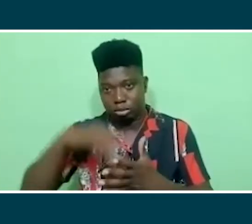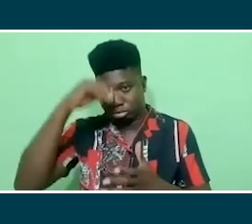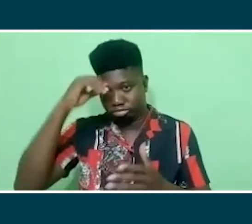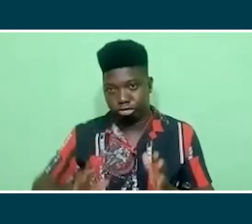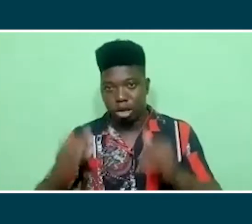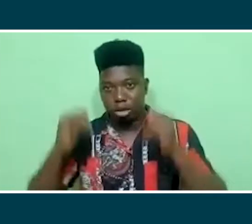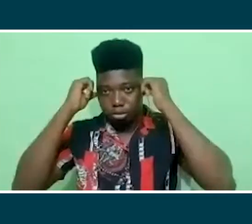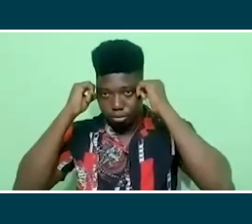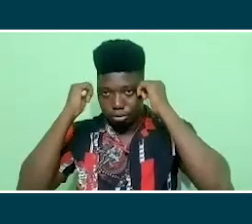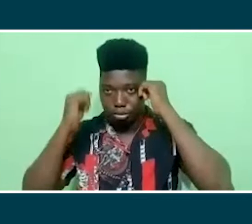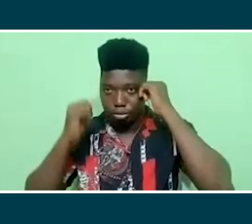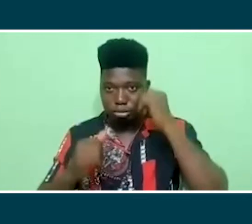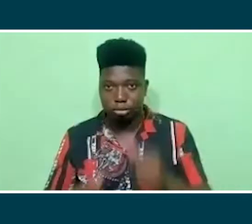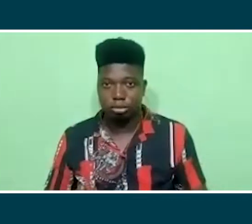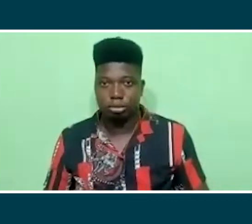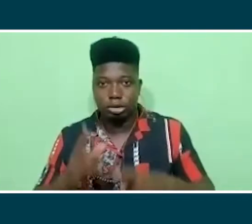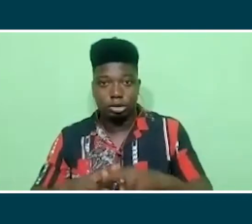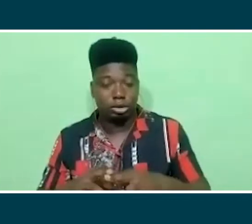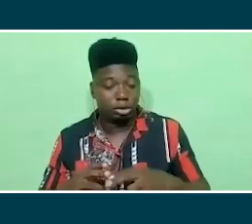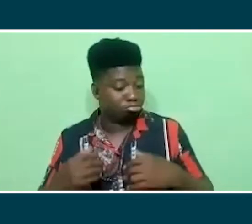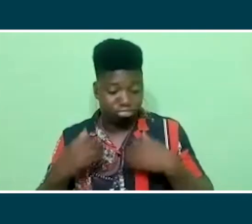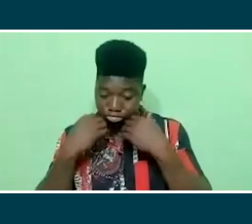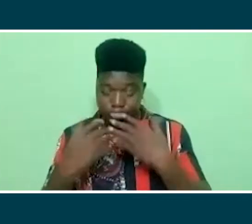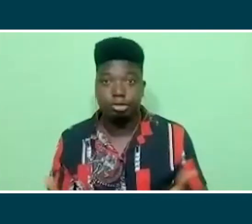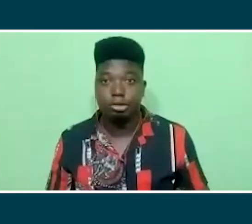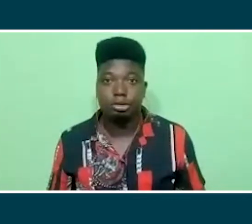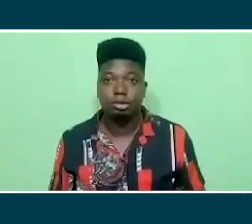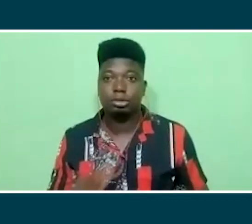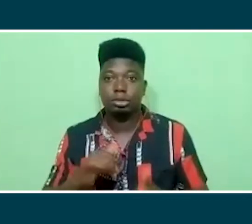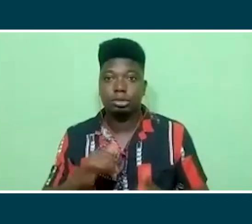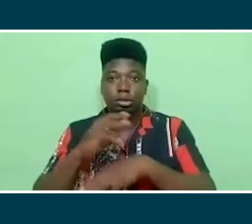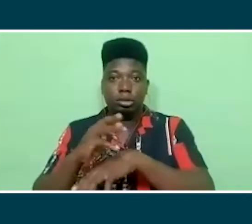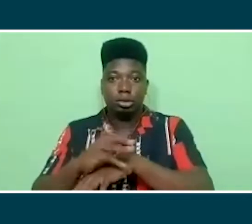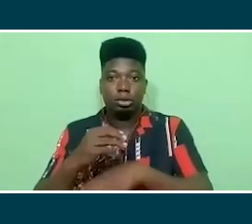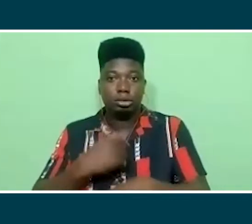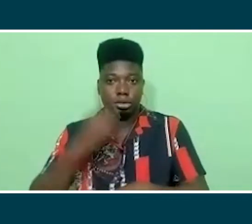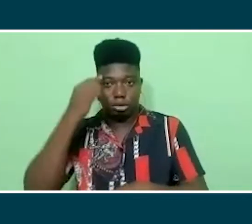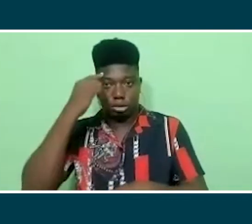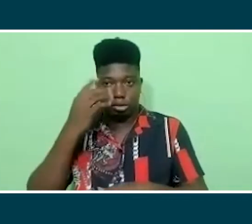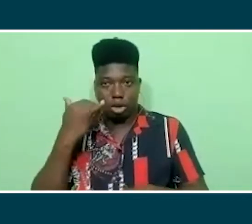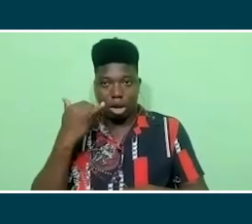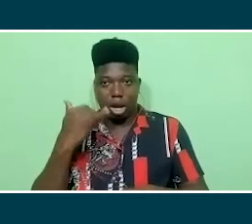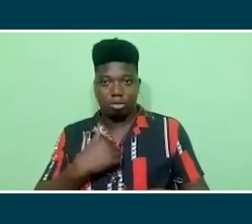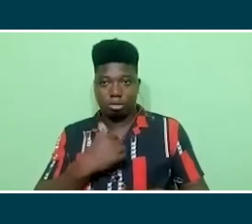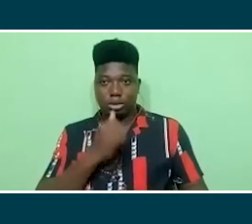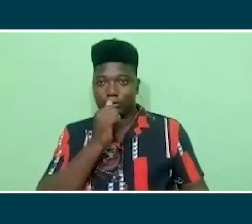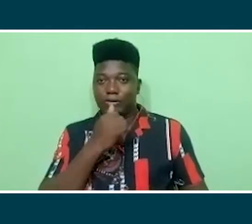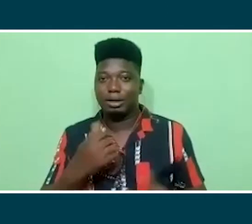anything. And so that's a lot of the messages. I think, like, man, why was I so quiet my whole life?